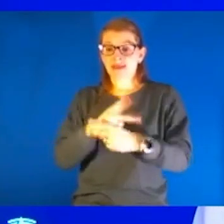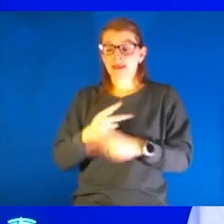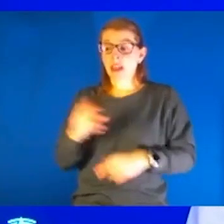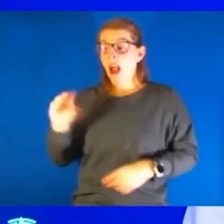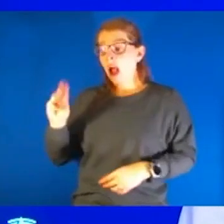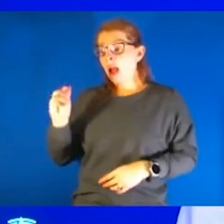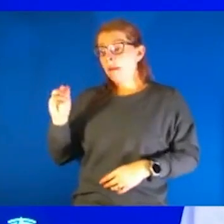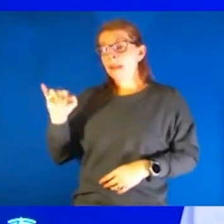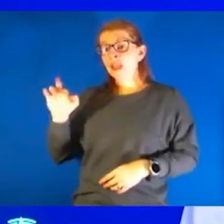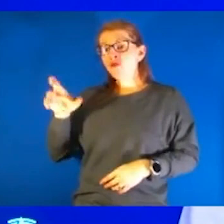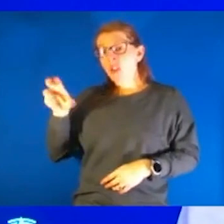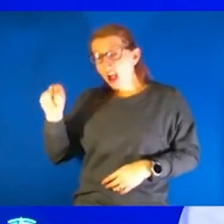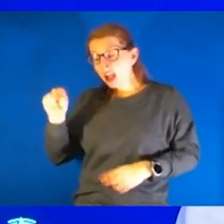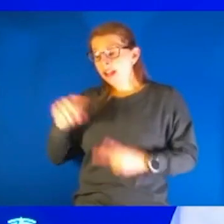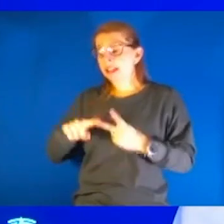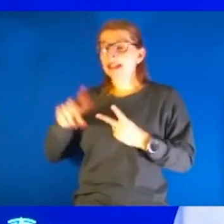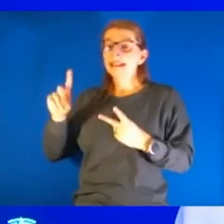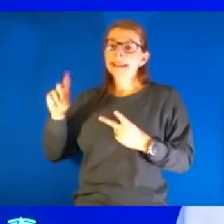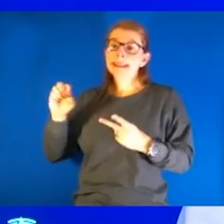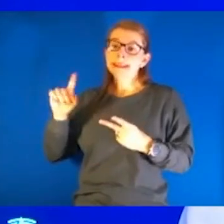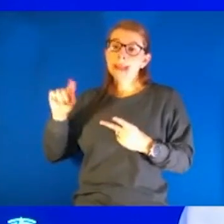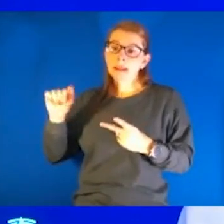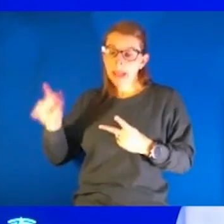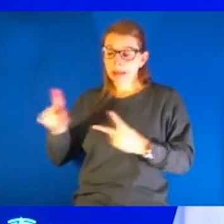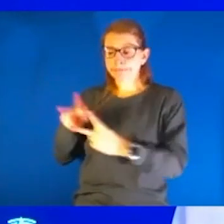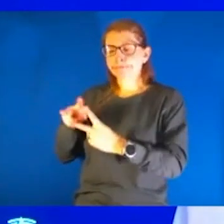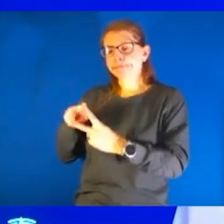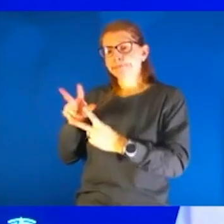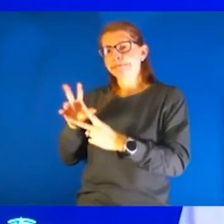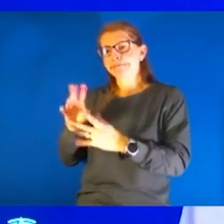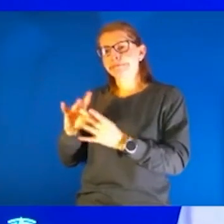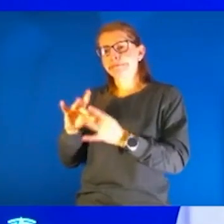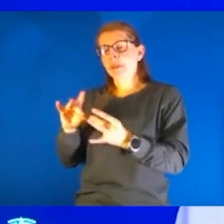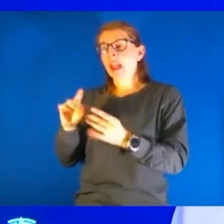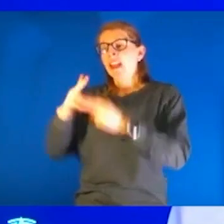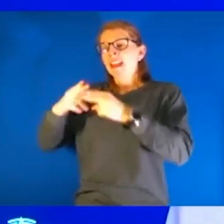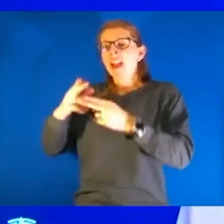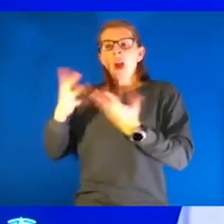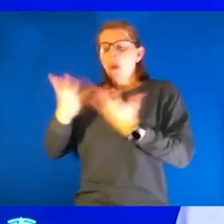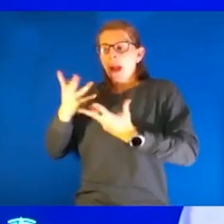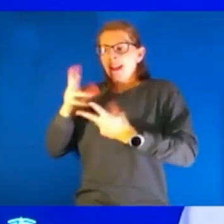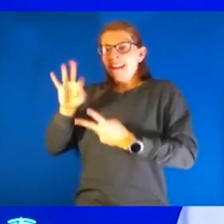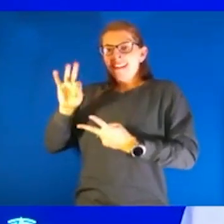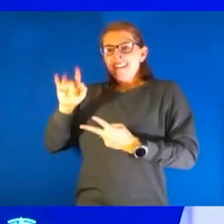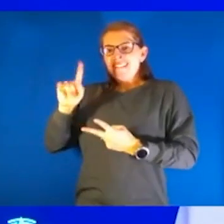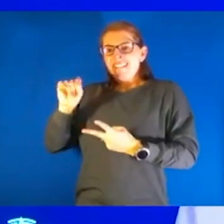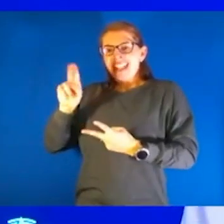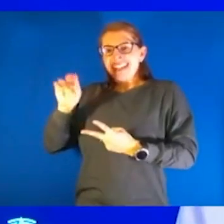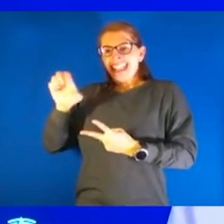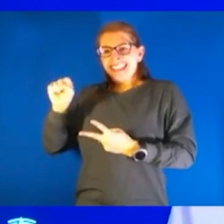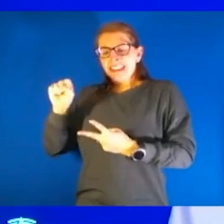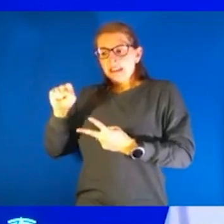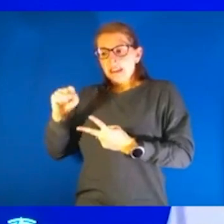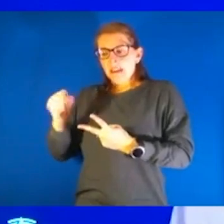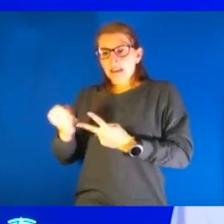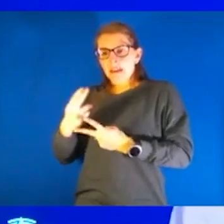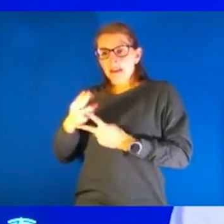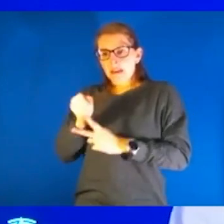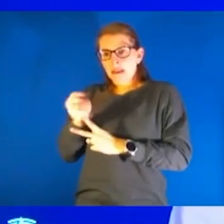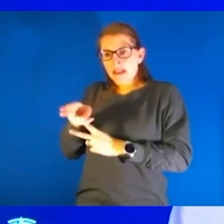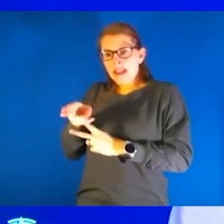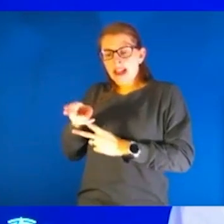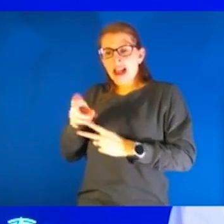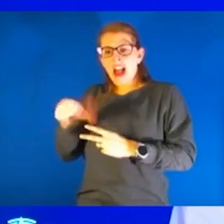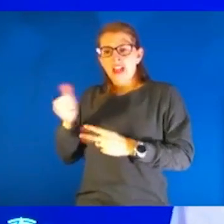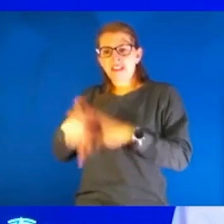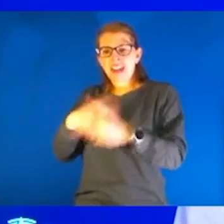Delta, we really want to understand what is the fitness and how is it more fit that allows it to outcompete some of the other variants or other